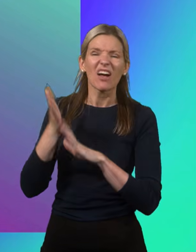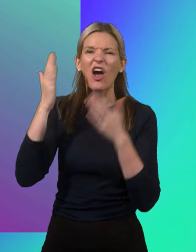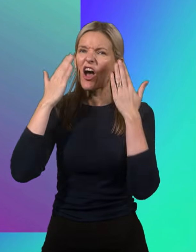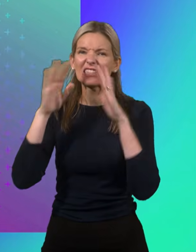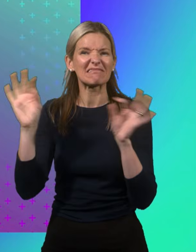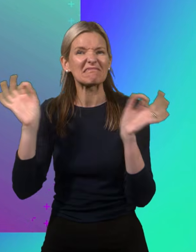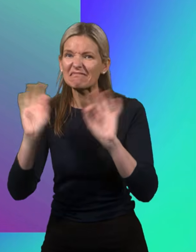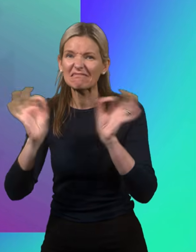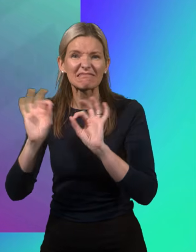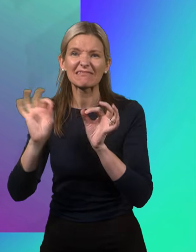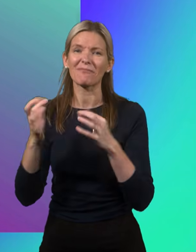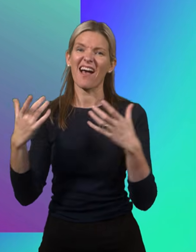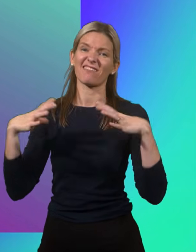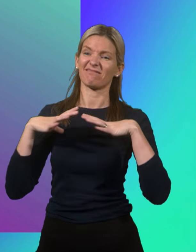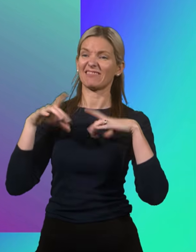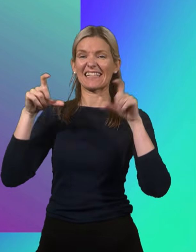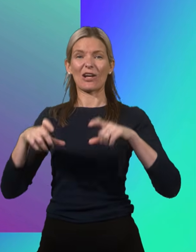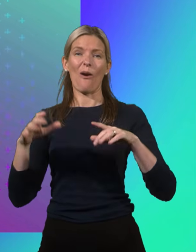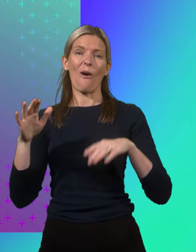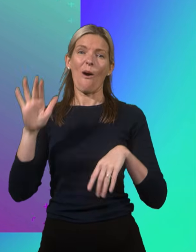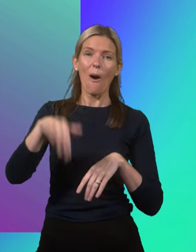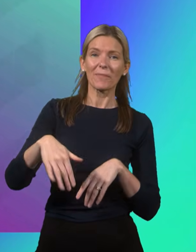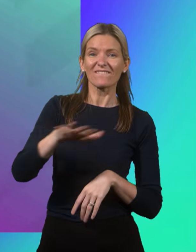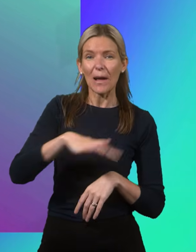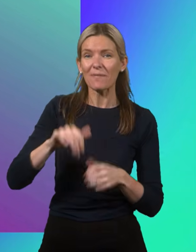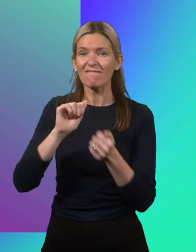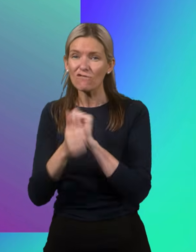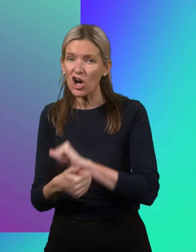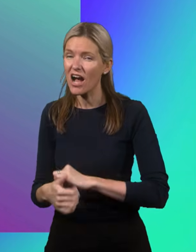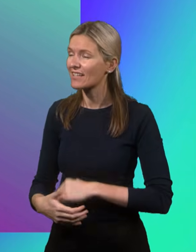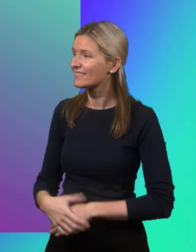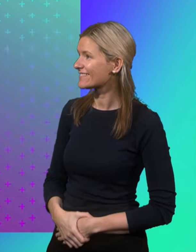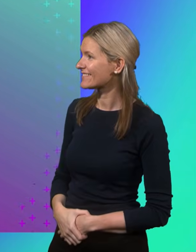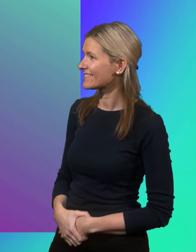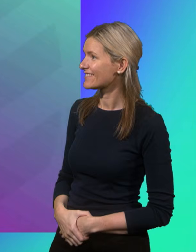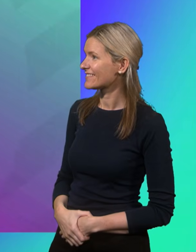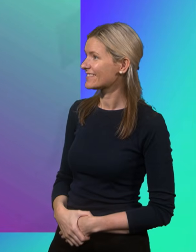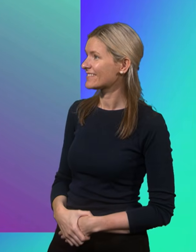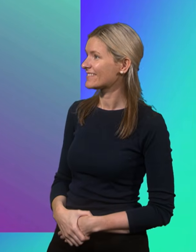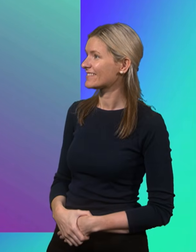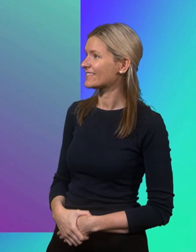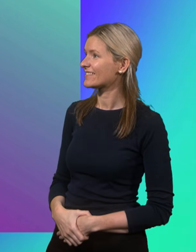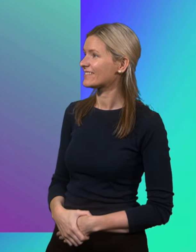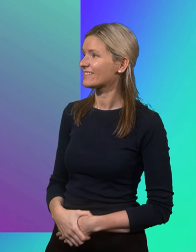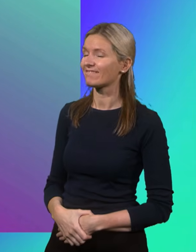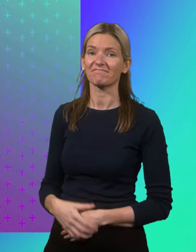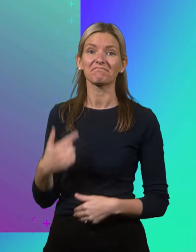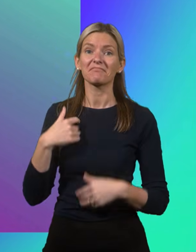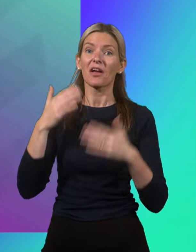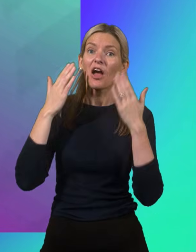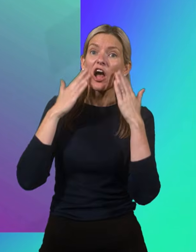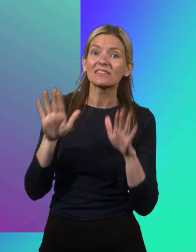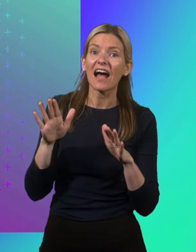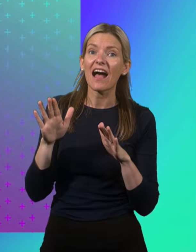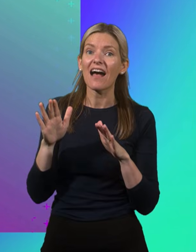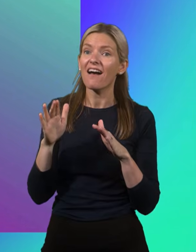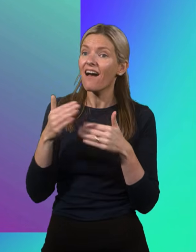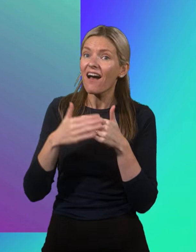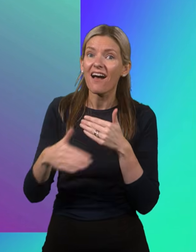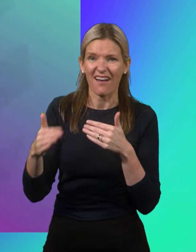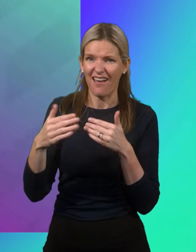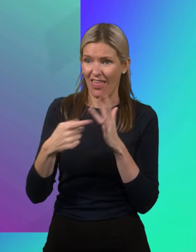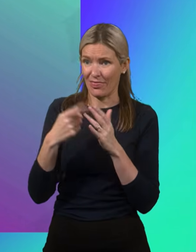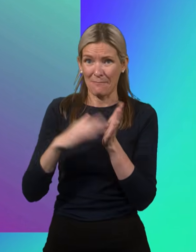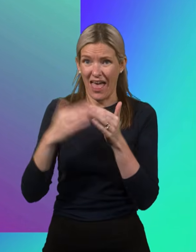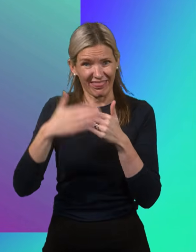are probably going to hang out with family and friends. And we've got another one from Annalise, who says, my school isn't going on holiday for another